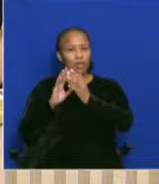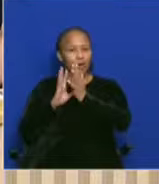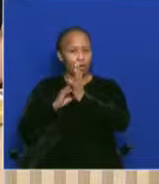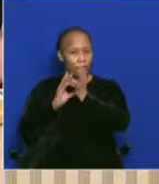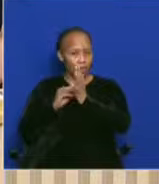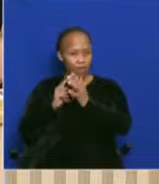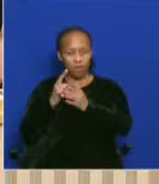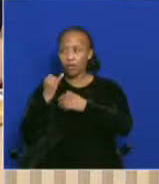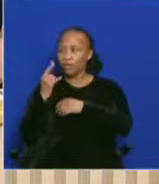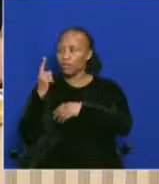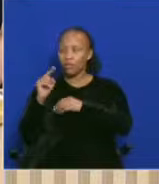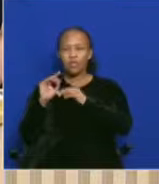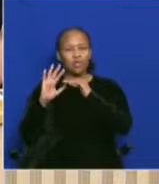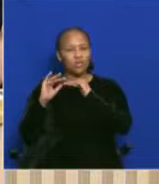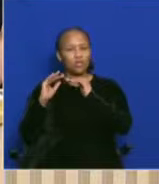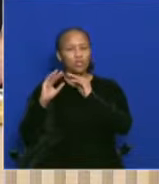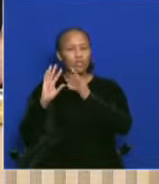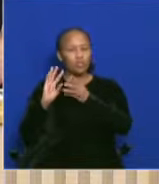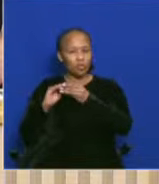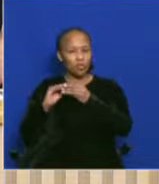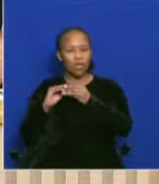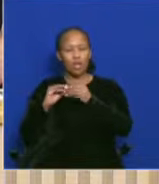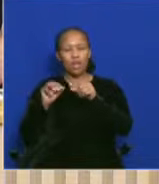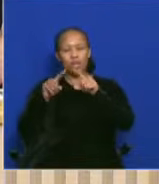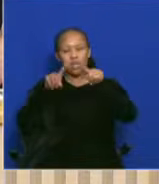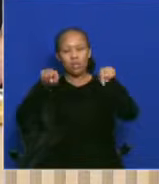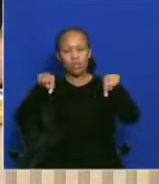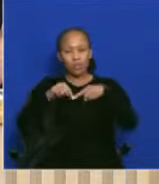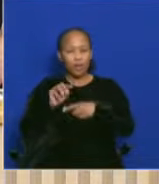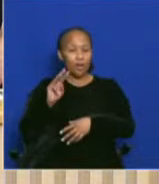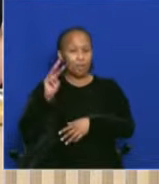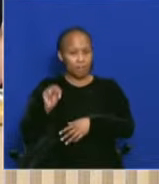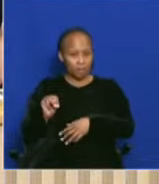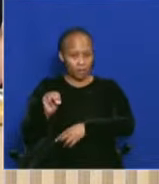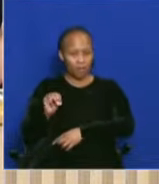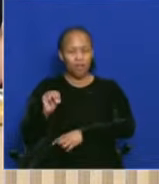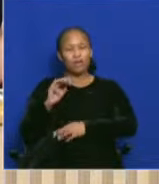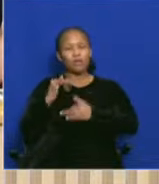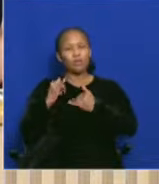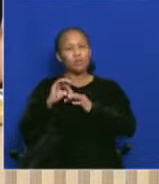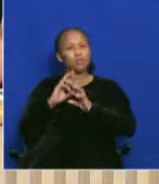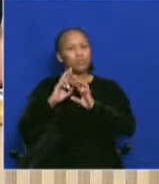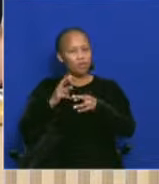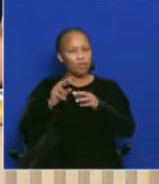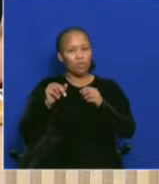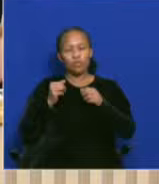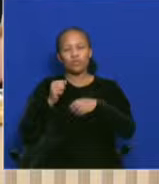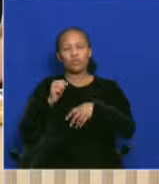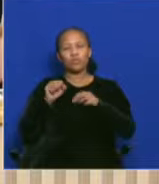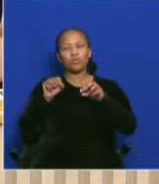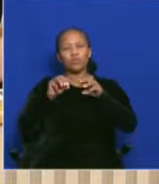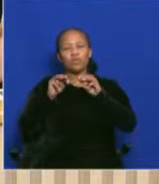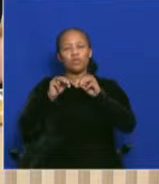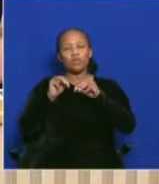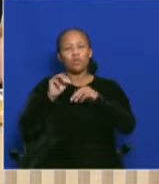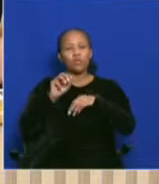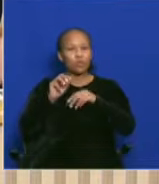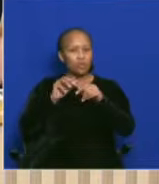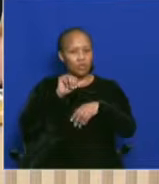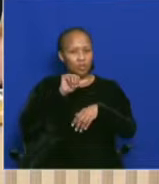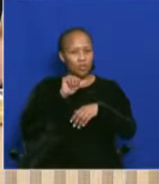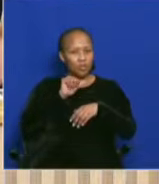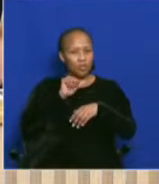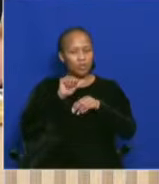meters. He responds with the total warehouse square meterage of 1,600 plus office space and